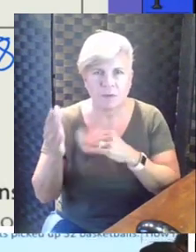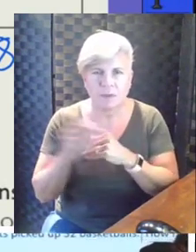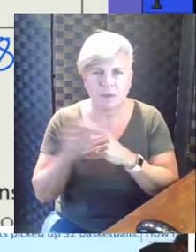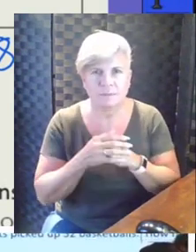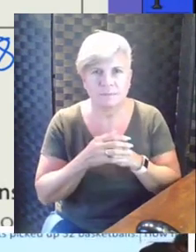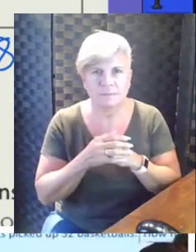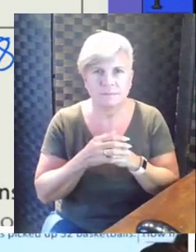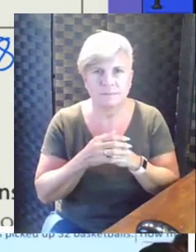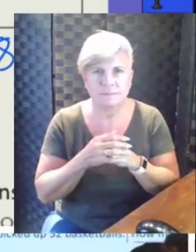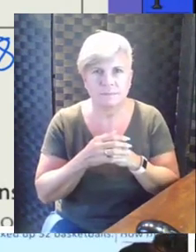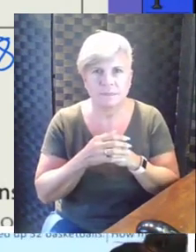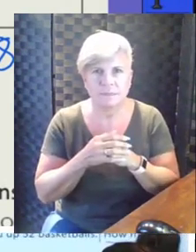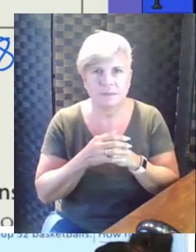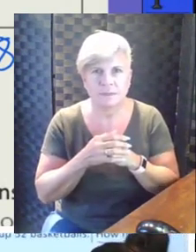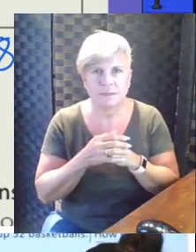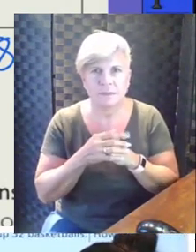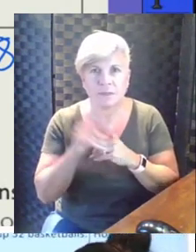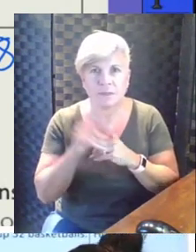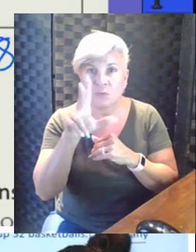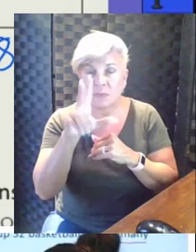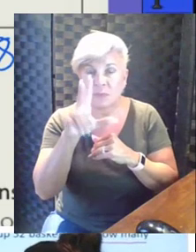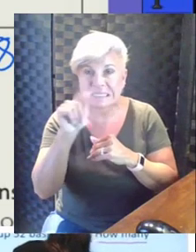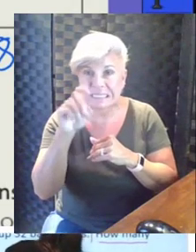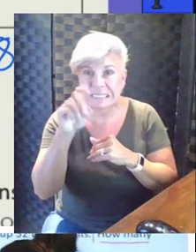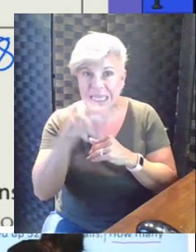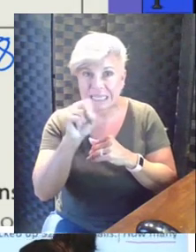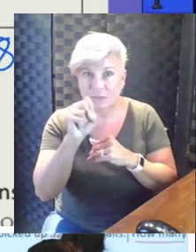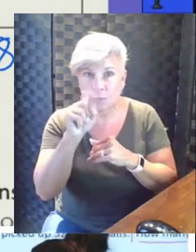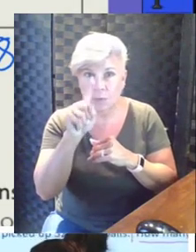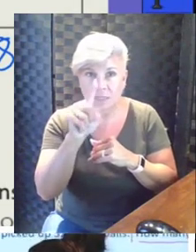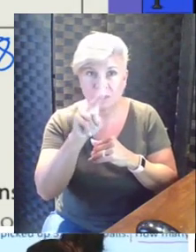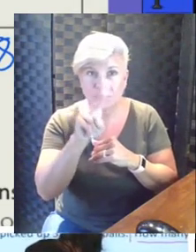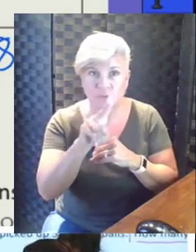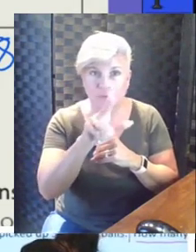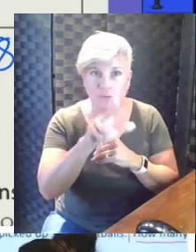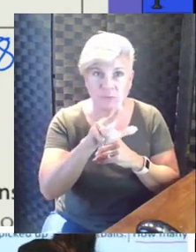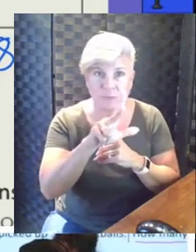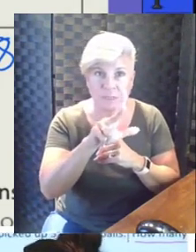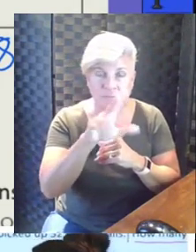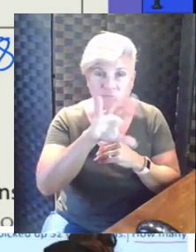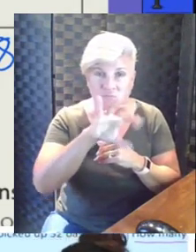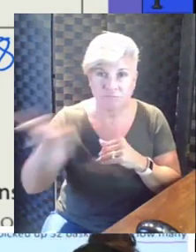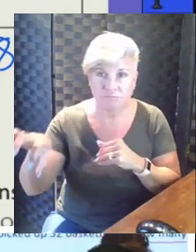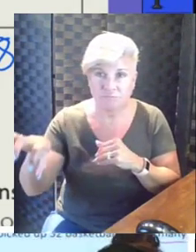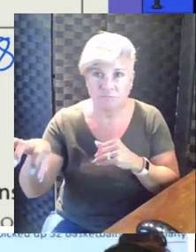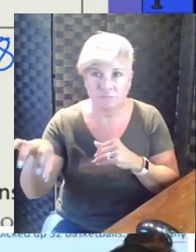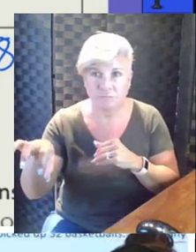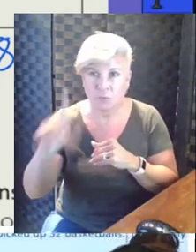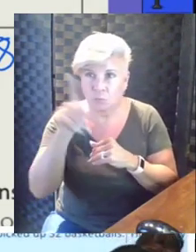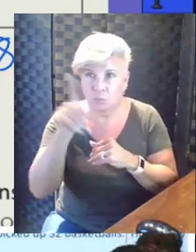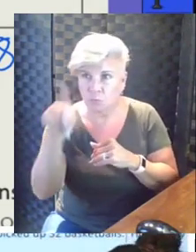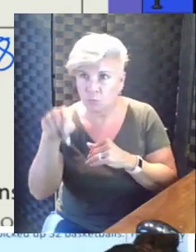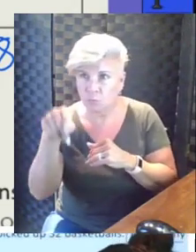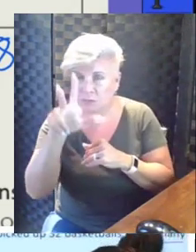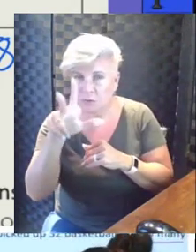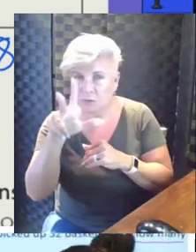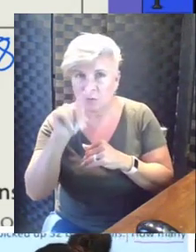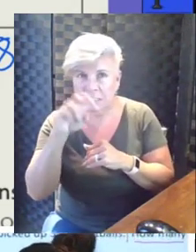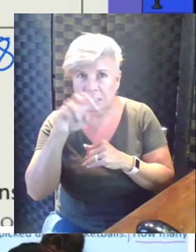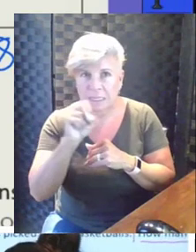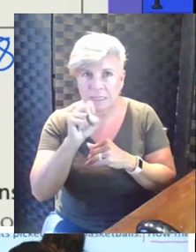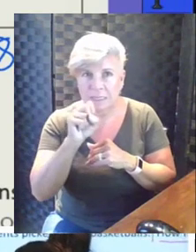organized. I need to take away 3 tens. 1, 2, 3. So go ahead and cross off 3 of your